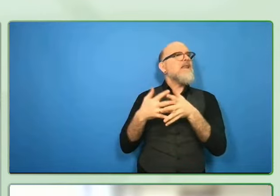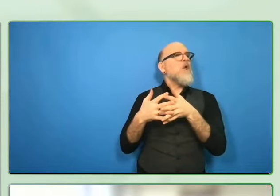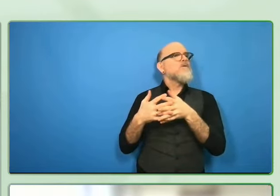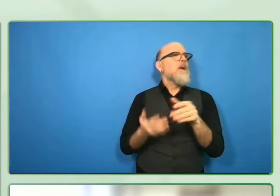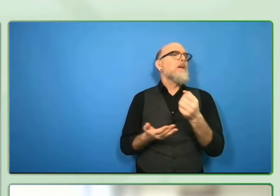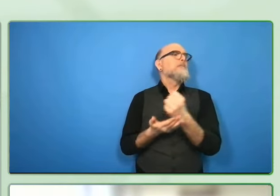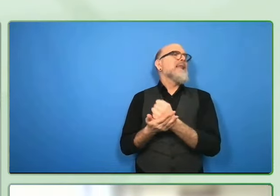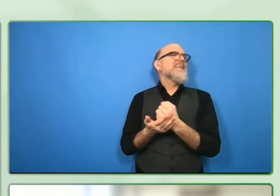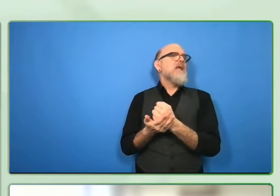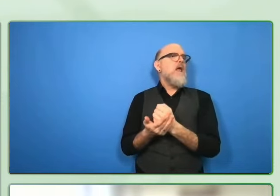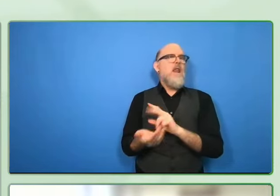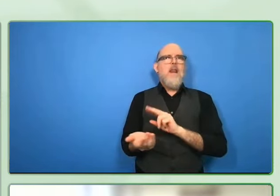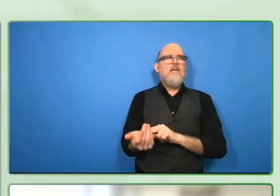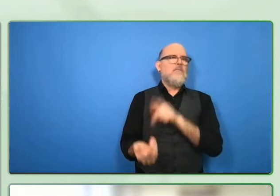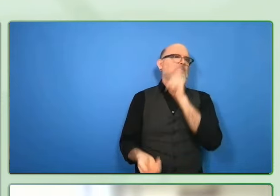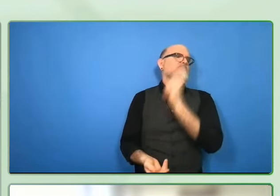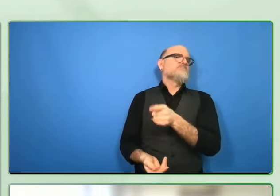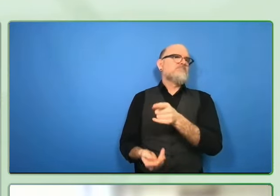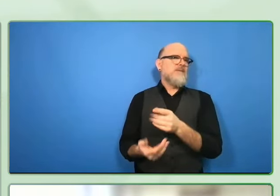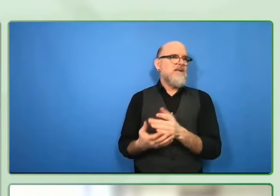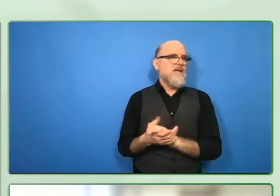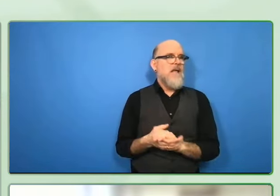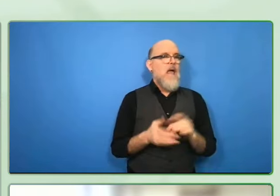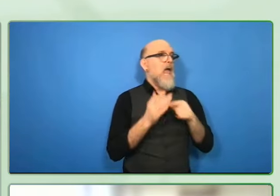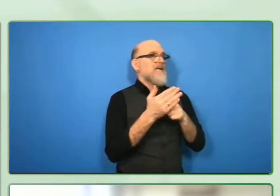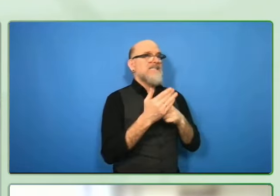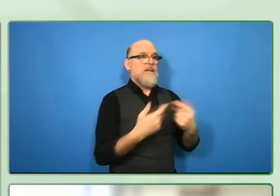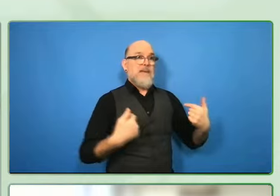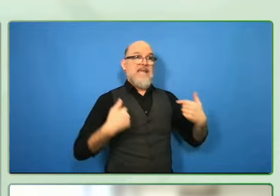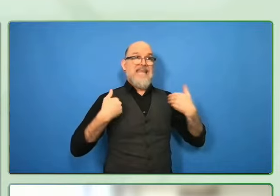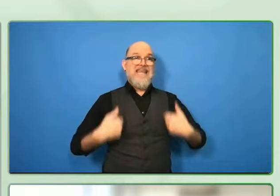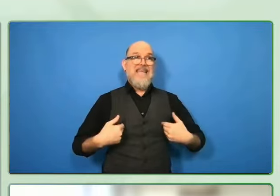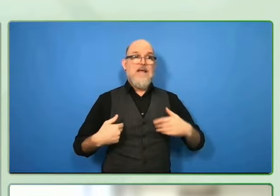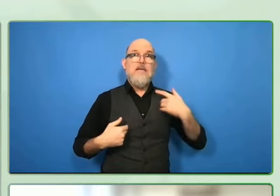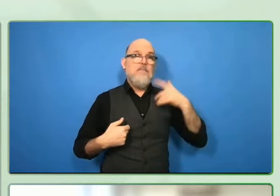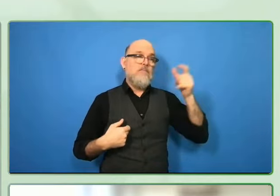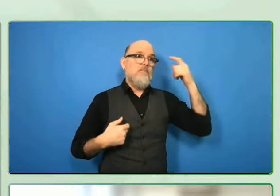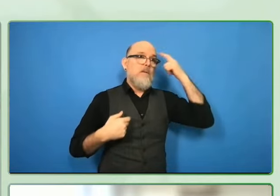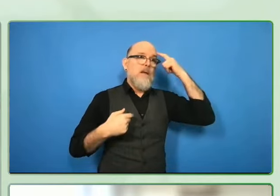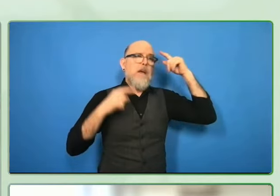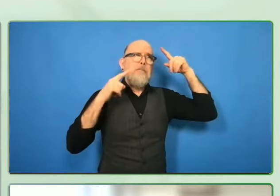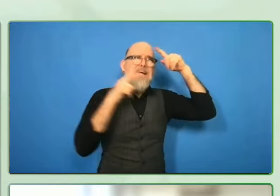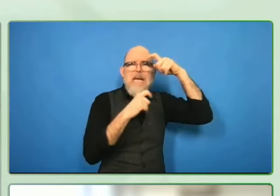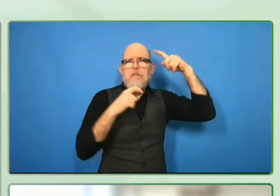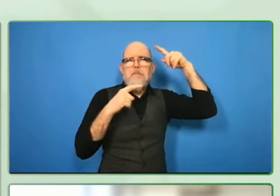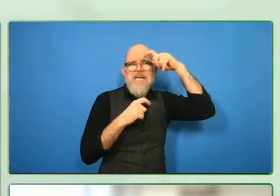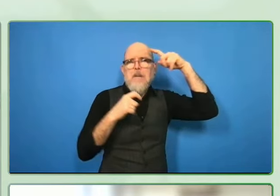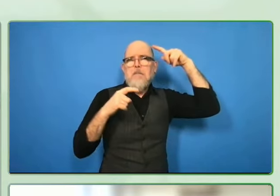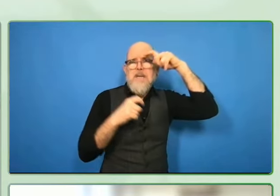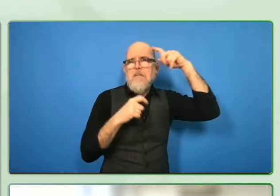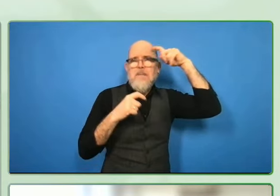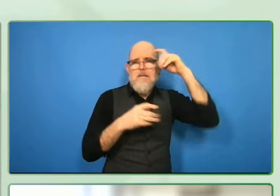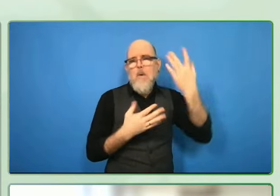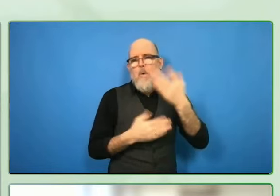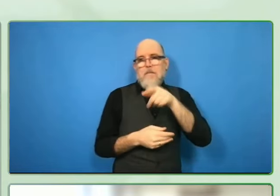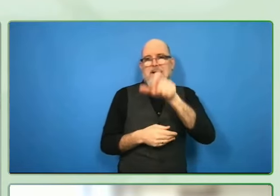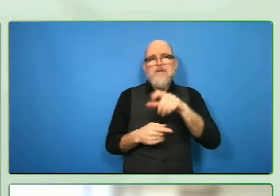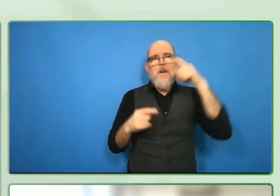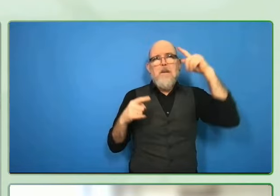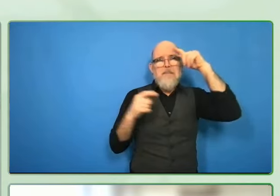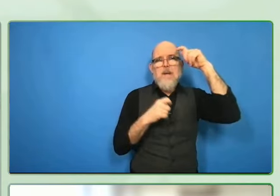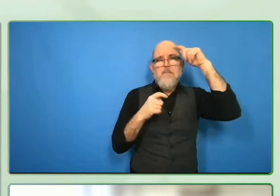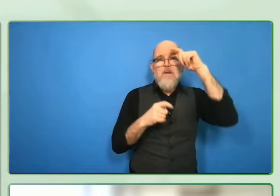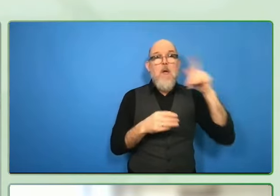that the person has migraines. So that's their problem. Actually, the organization's problem and the lost productivity problem is that your